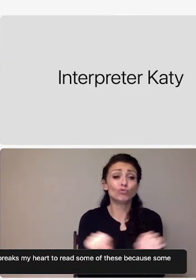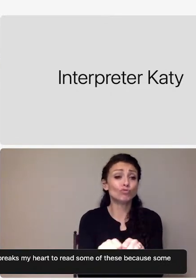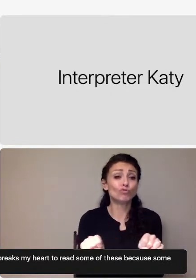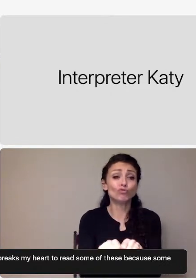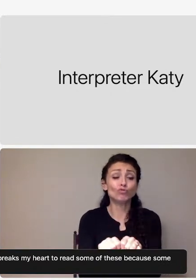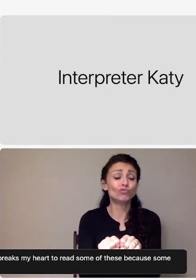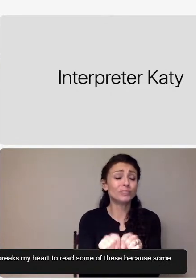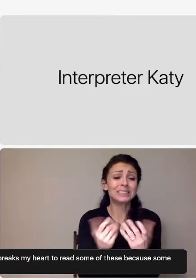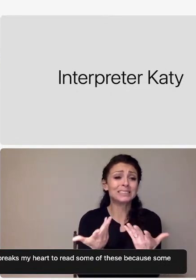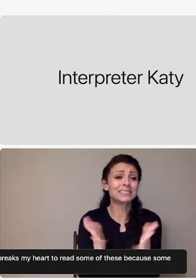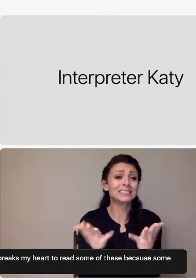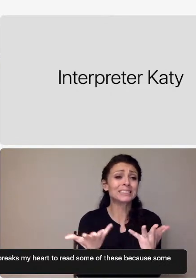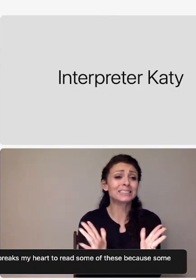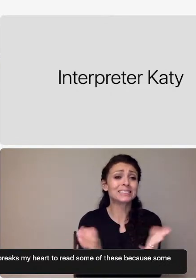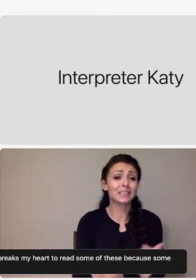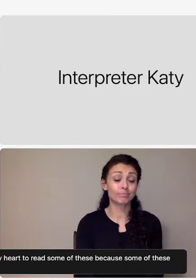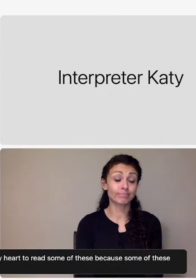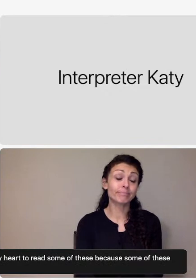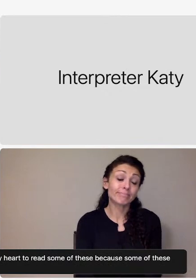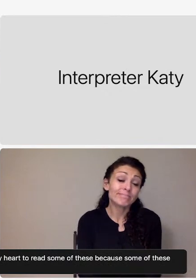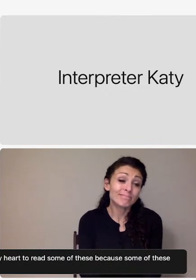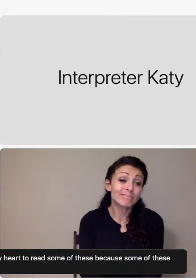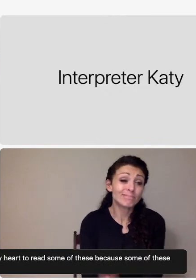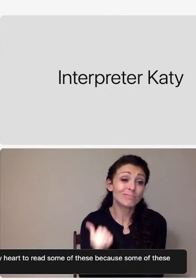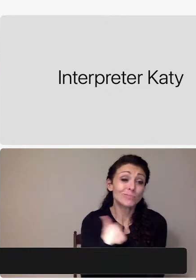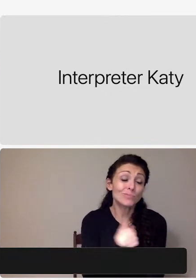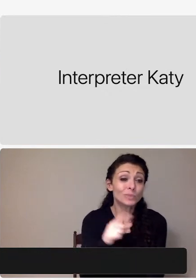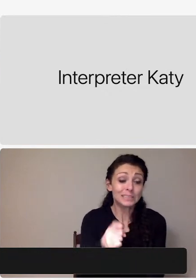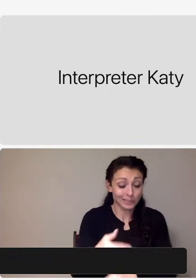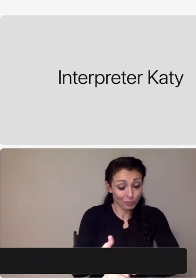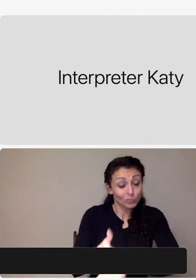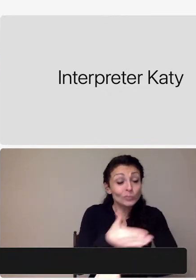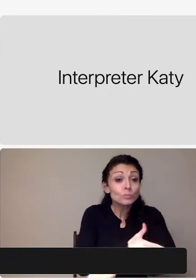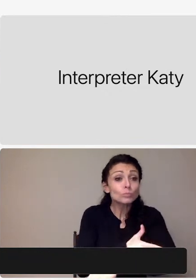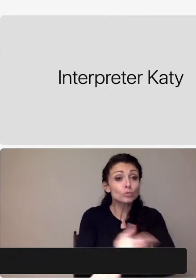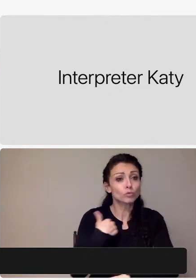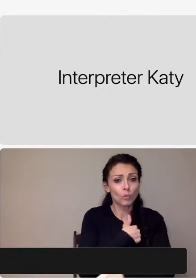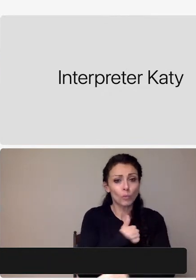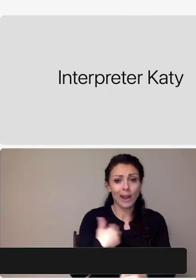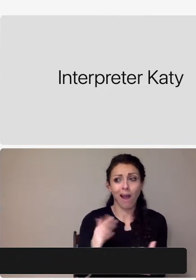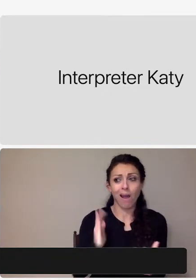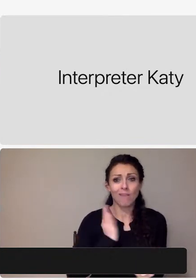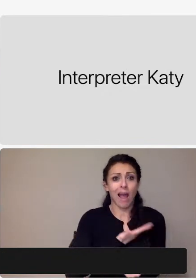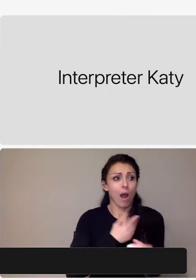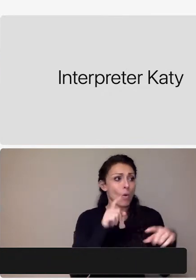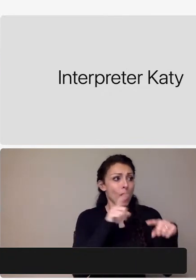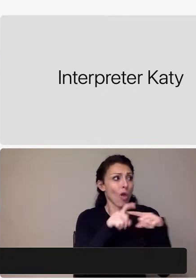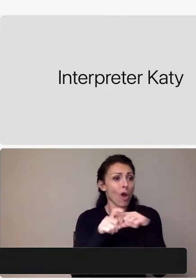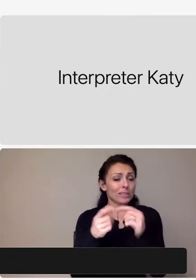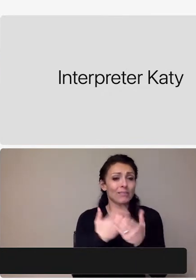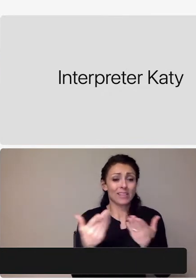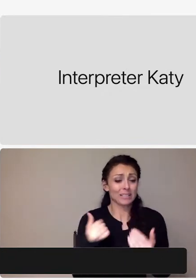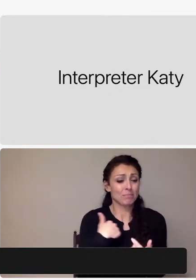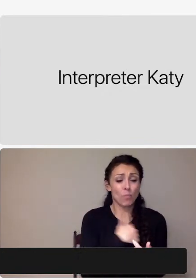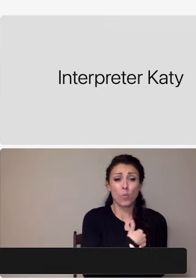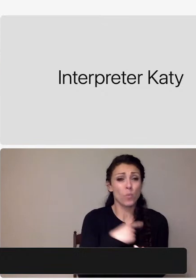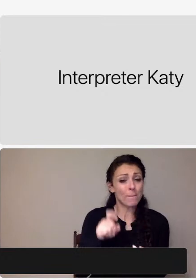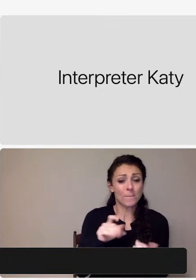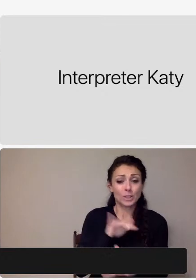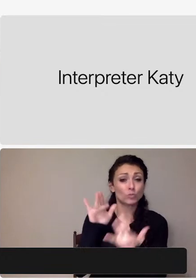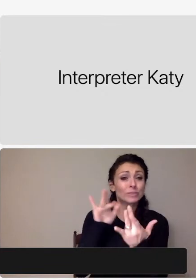and that's something that we need to do better you know we have our closet but we need to reach out to these